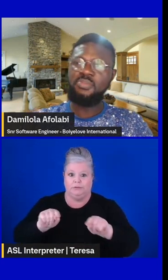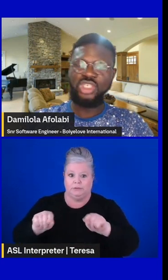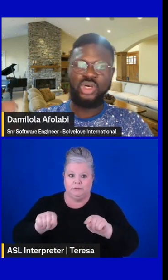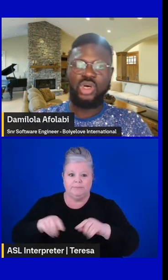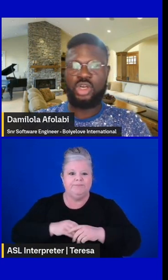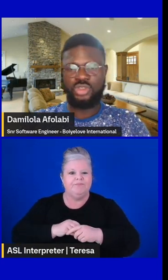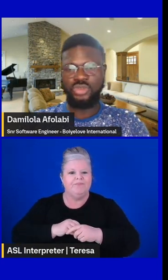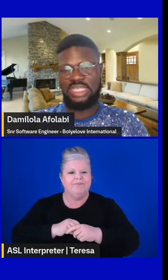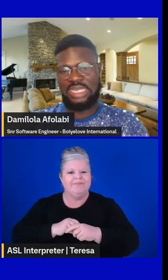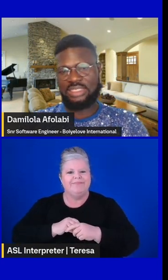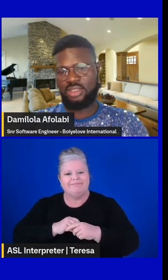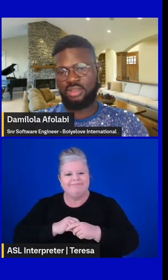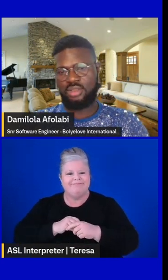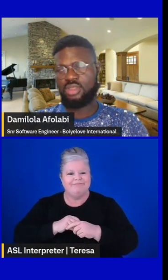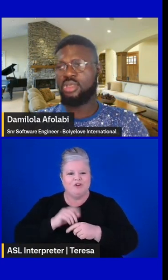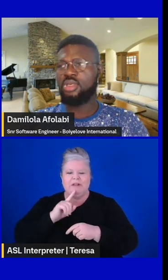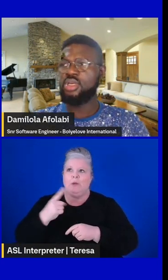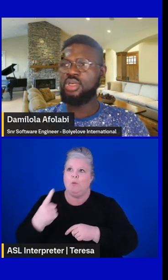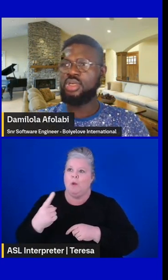One of the major hurdles that